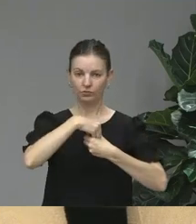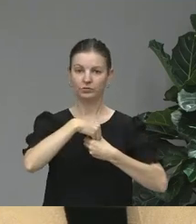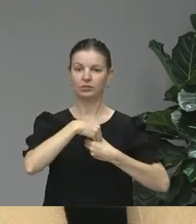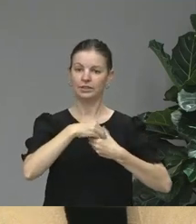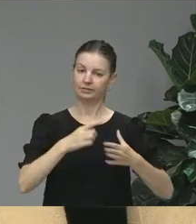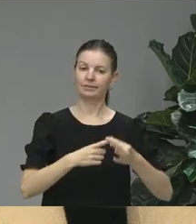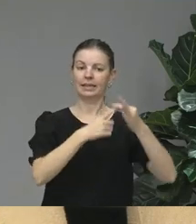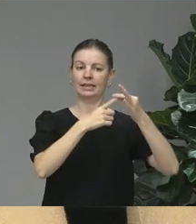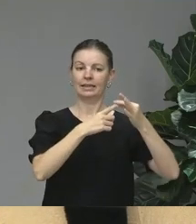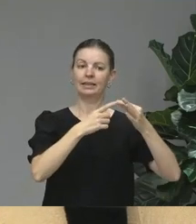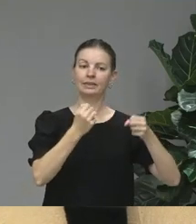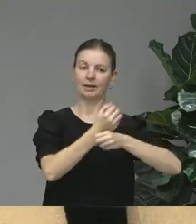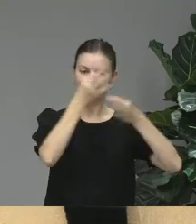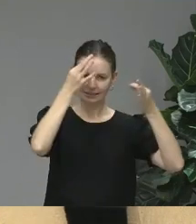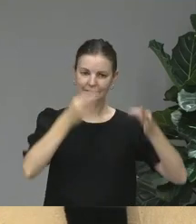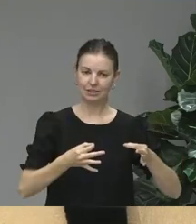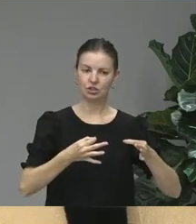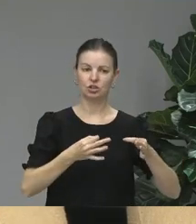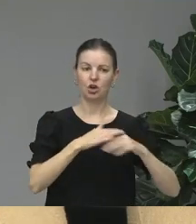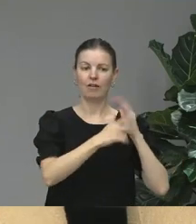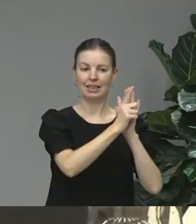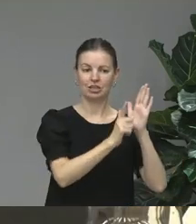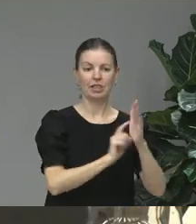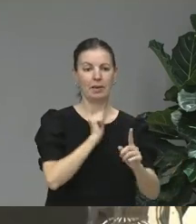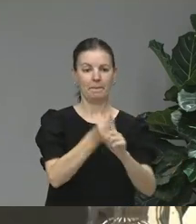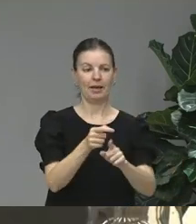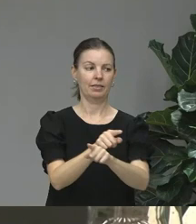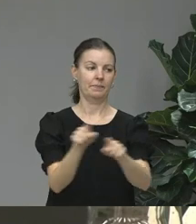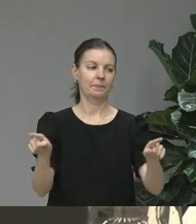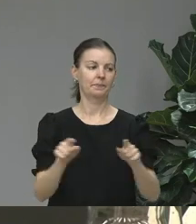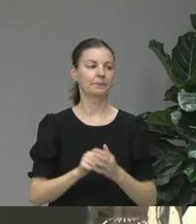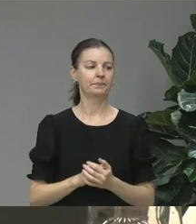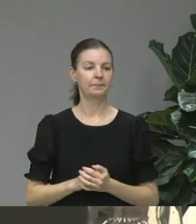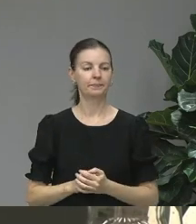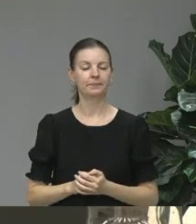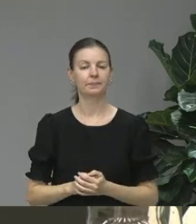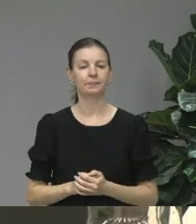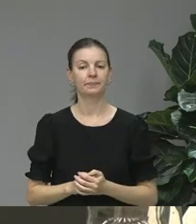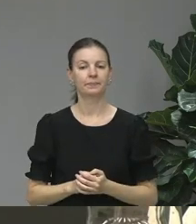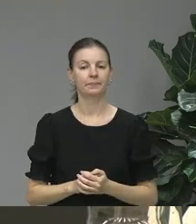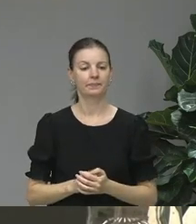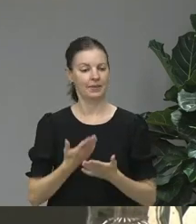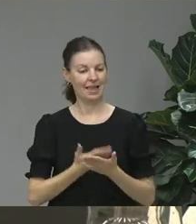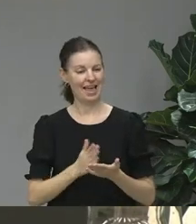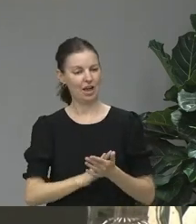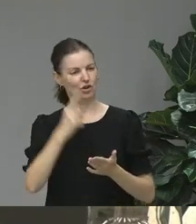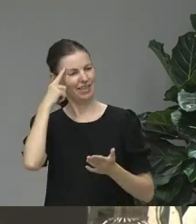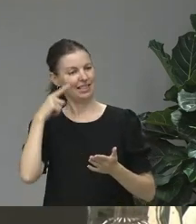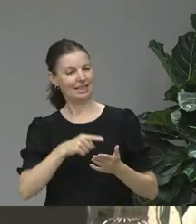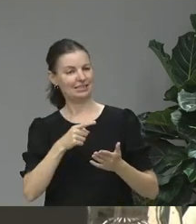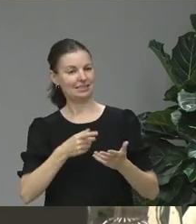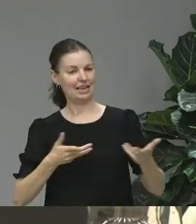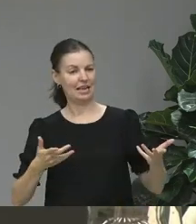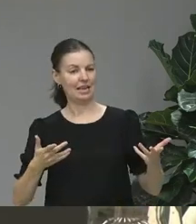decision making and legislation that affect those key communities. So how do you see this interacting with the Voice to Parliament